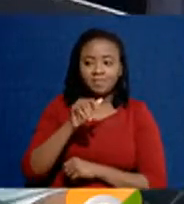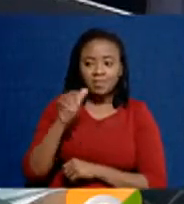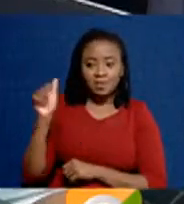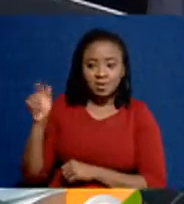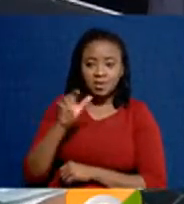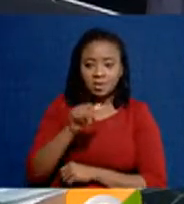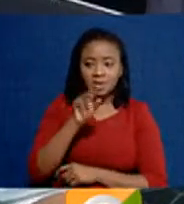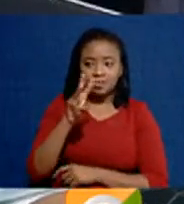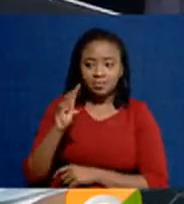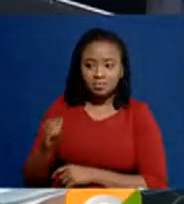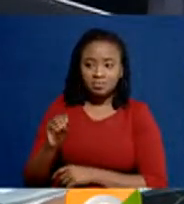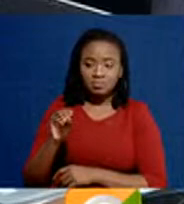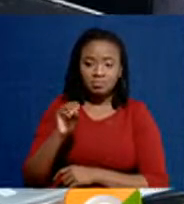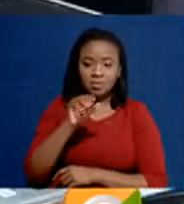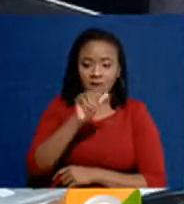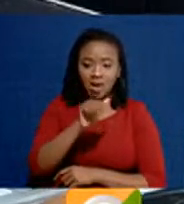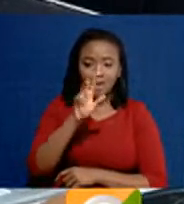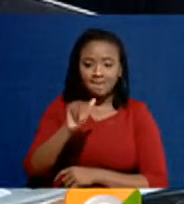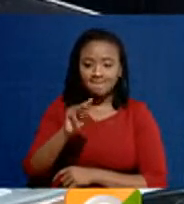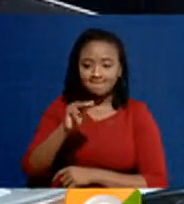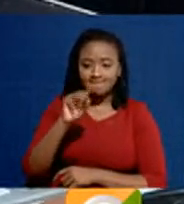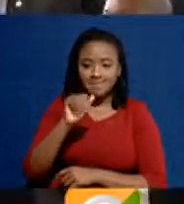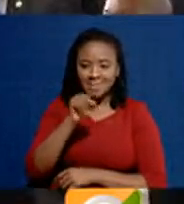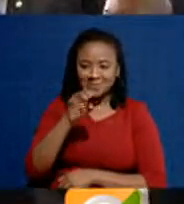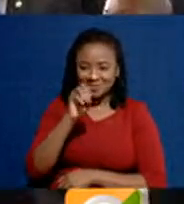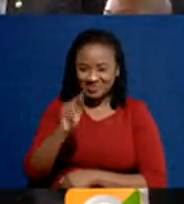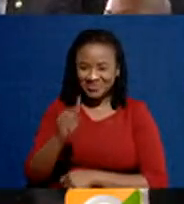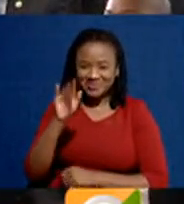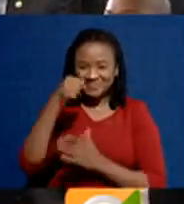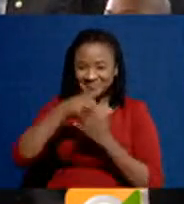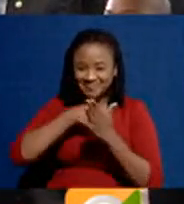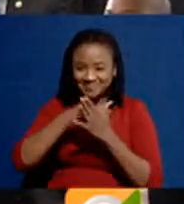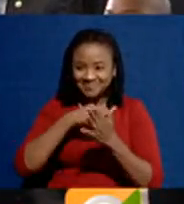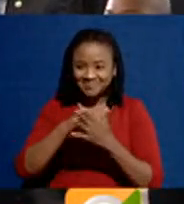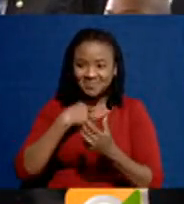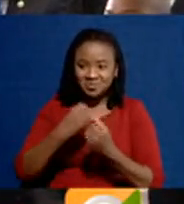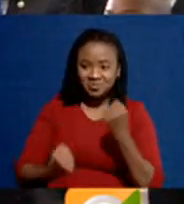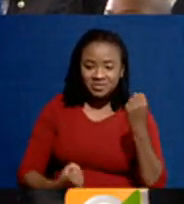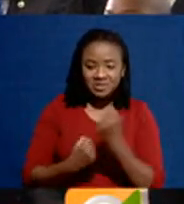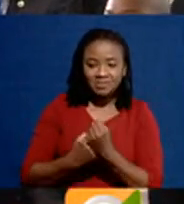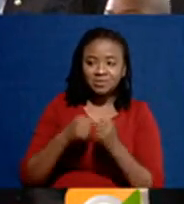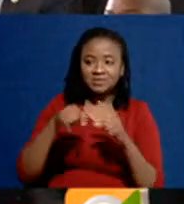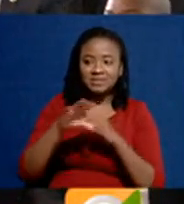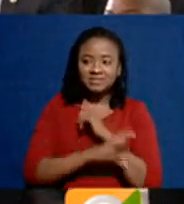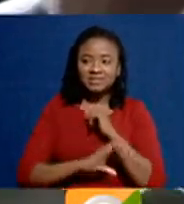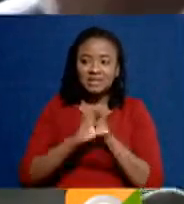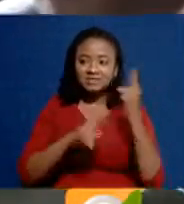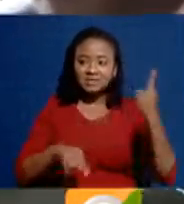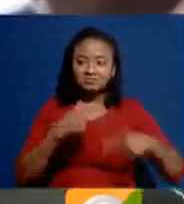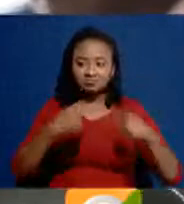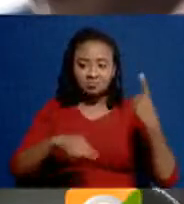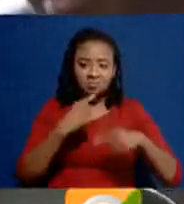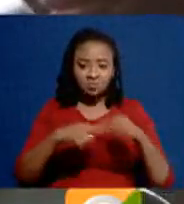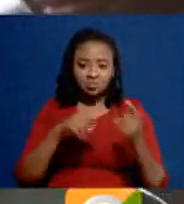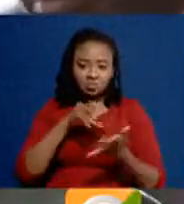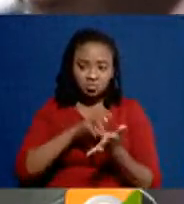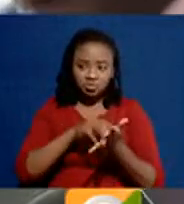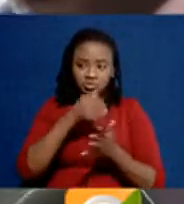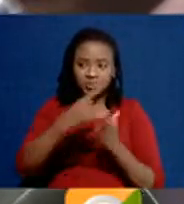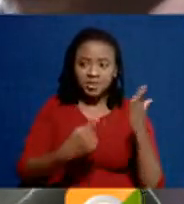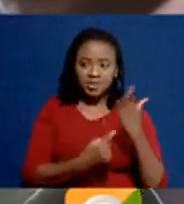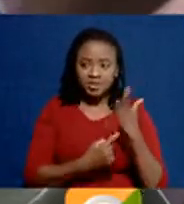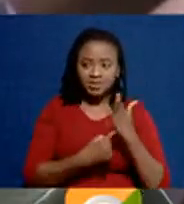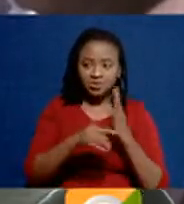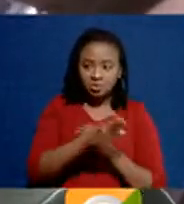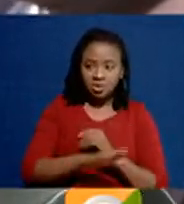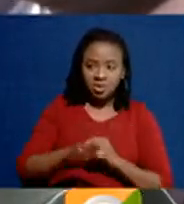base to extend its global and African footprint is an endorsement of the country's competitiveness in the digital sector,